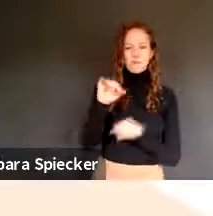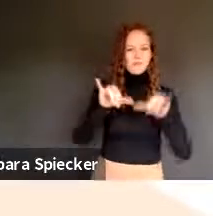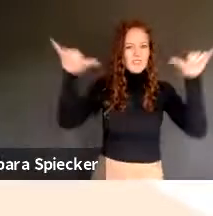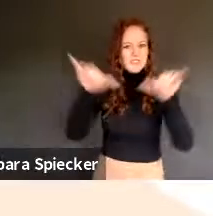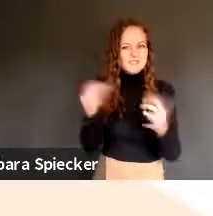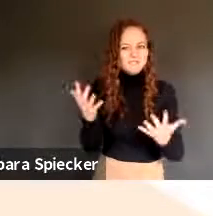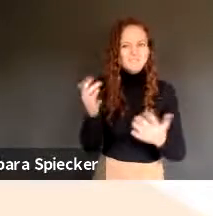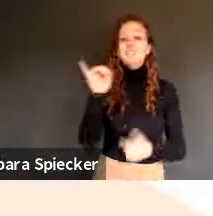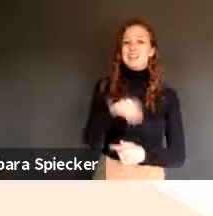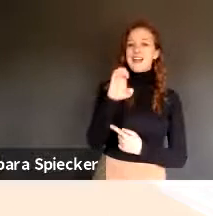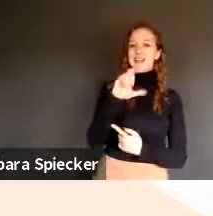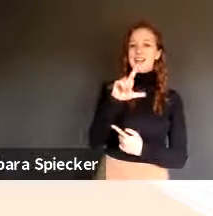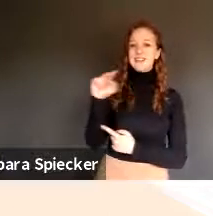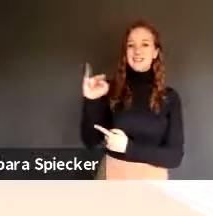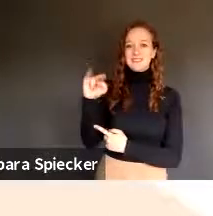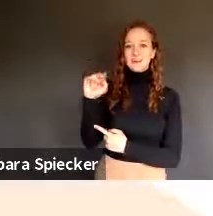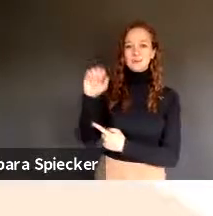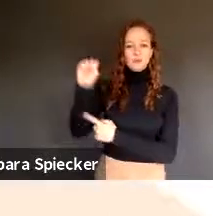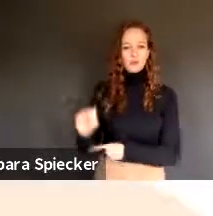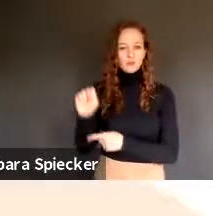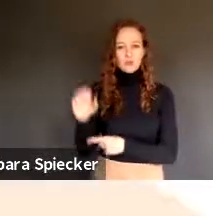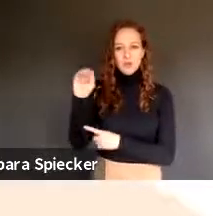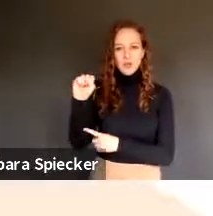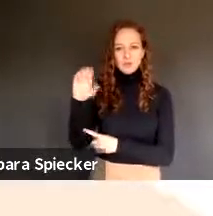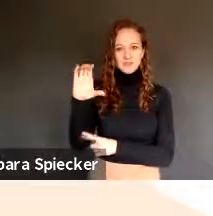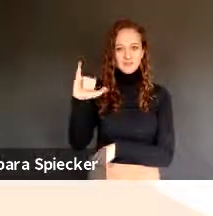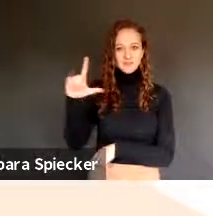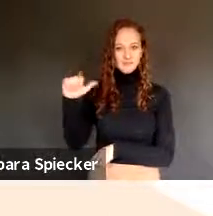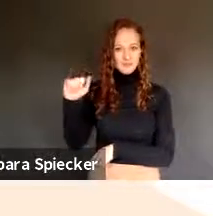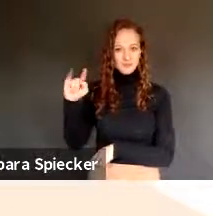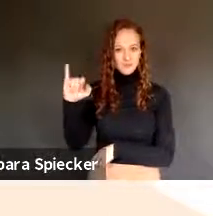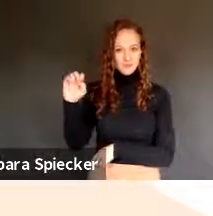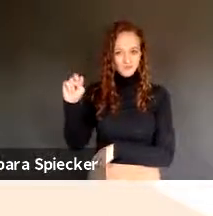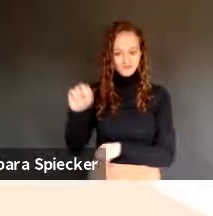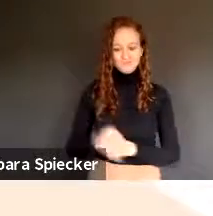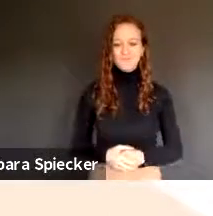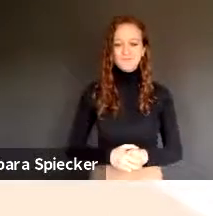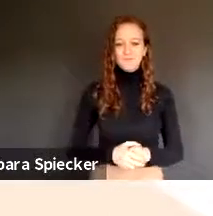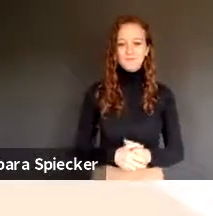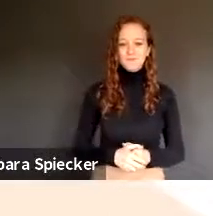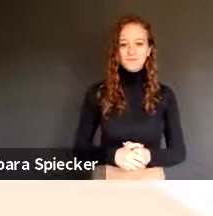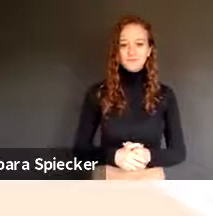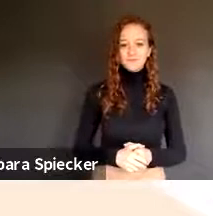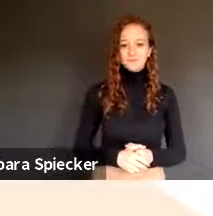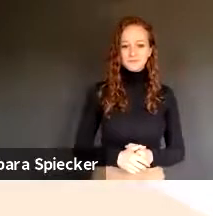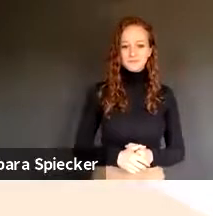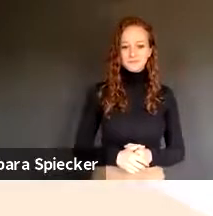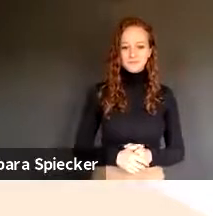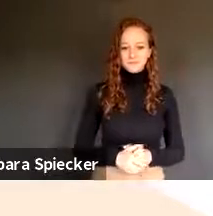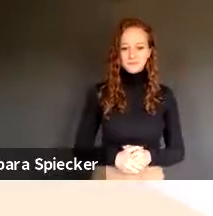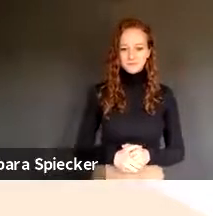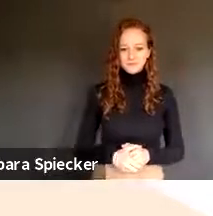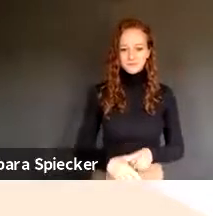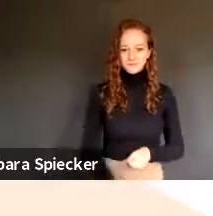If we zoom out one more level, factors operating on a macro scale would include, for example, the El Nino